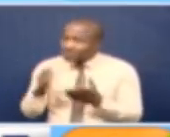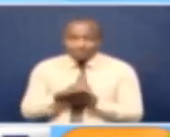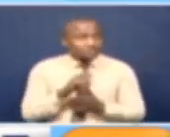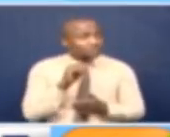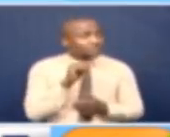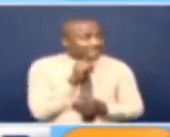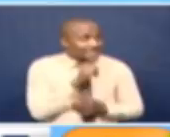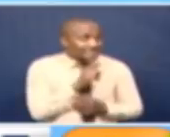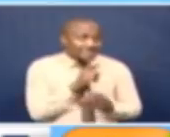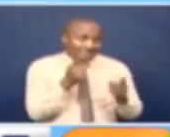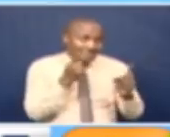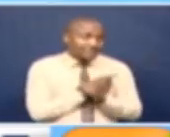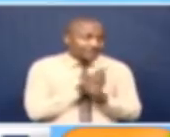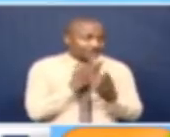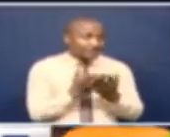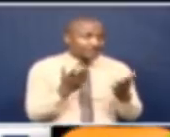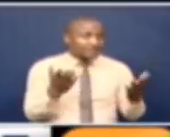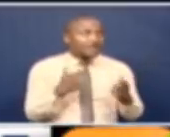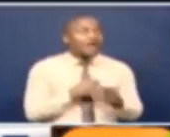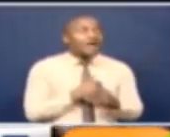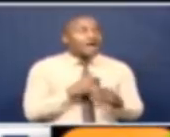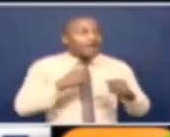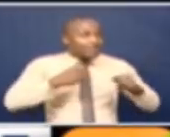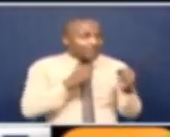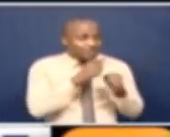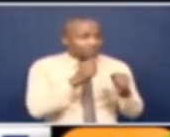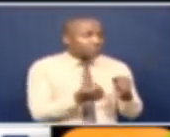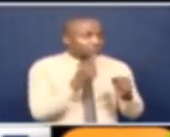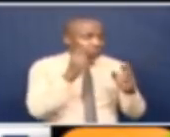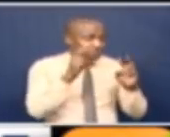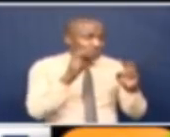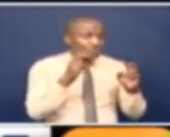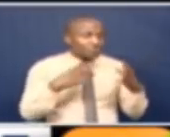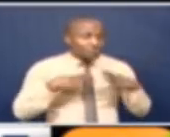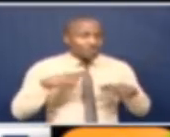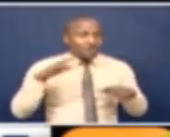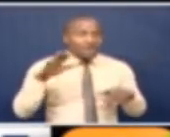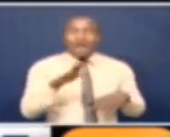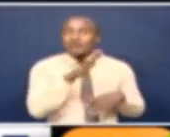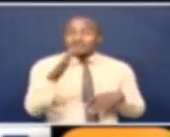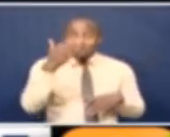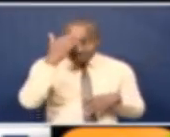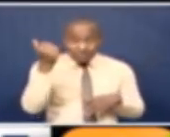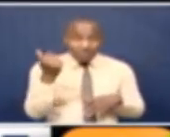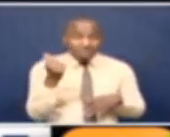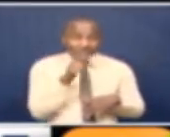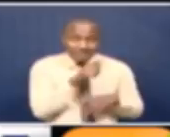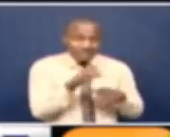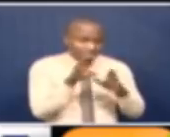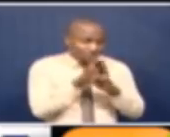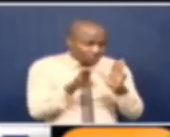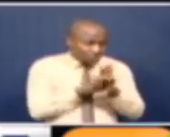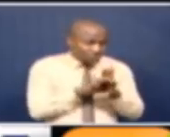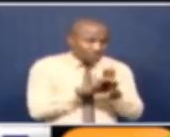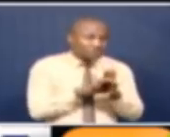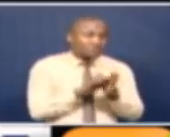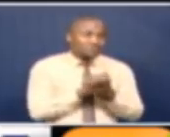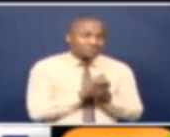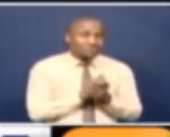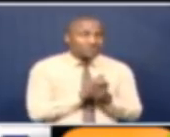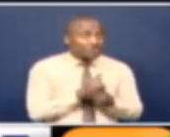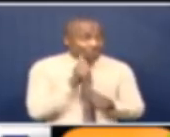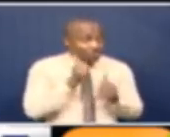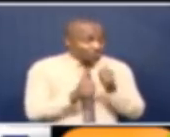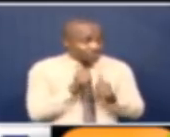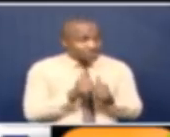are completely two different things. And I'm glad that you've raised the issue of the people's assembly, because this constitution, which we